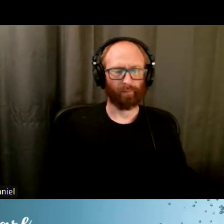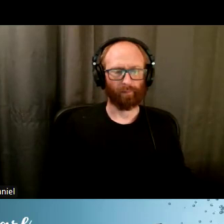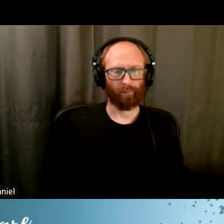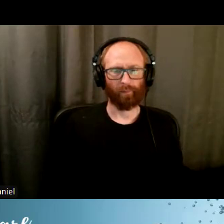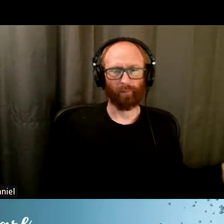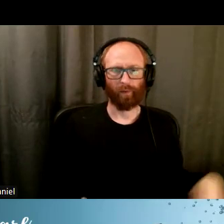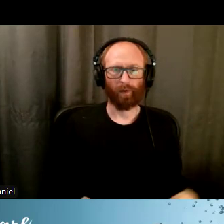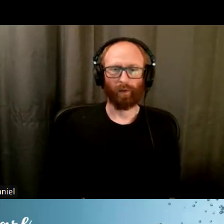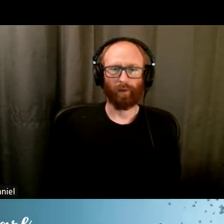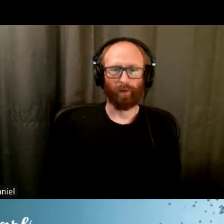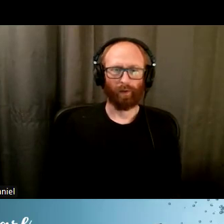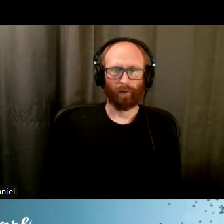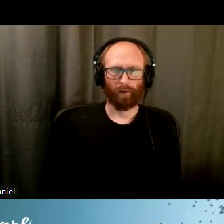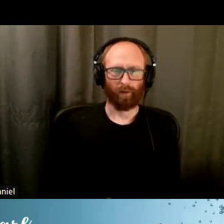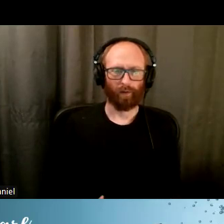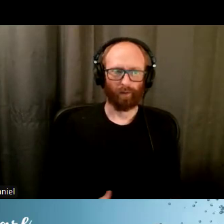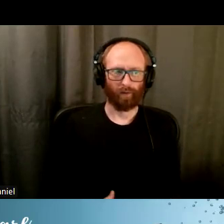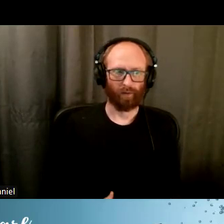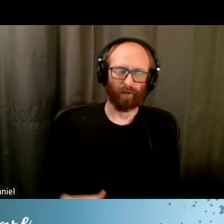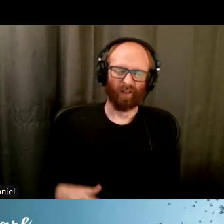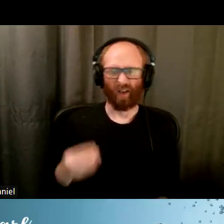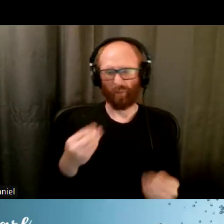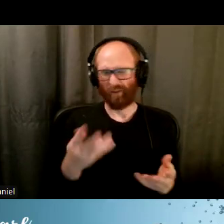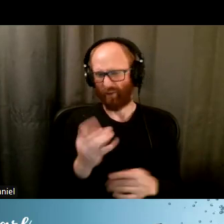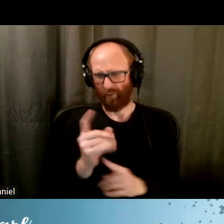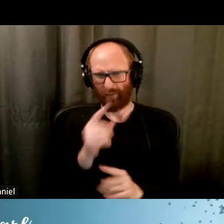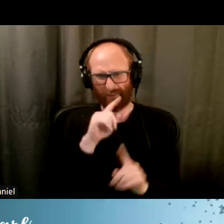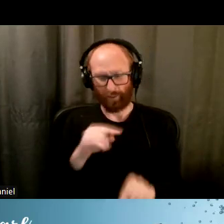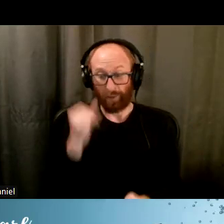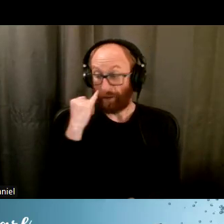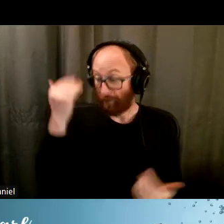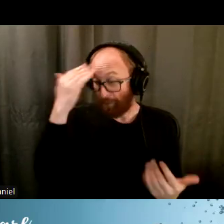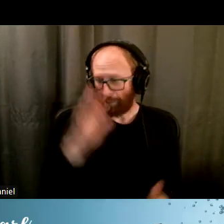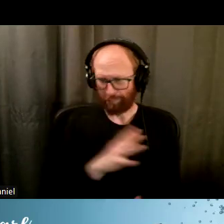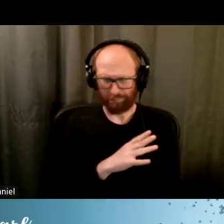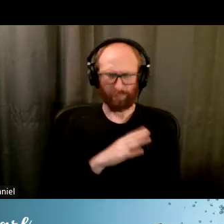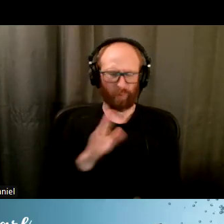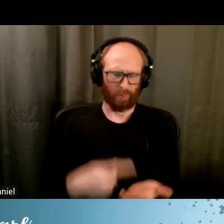So we'll give you a few moments to answer that. If you don't, that's okay. We're going to talk about them.